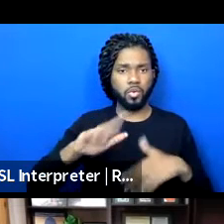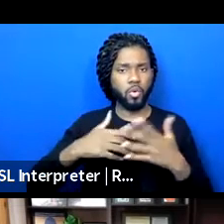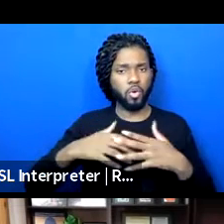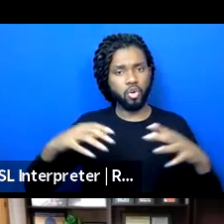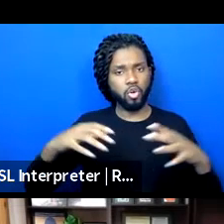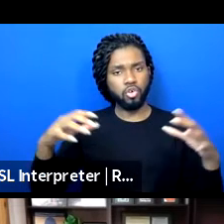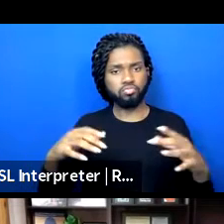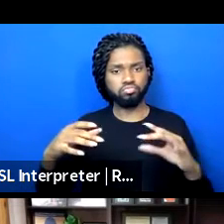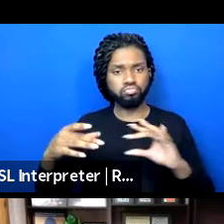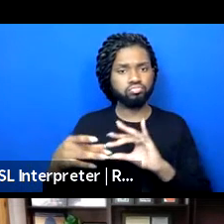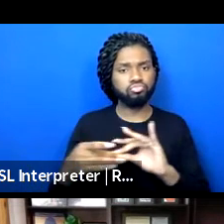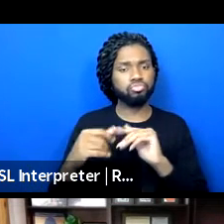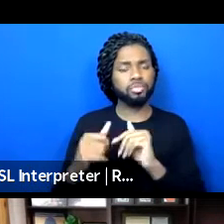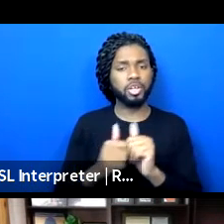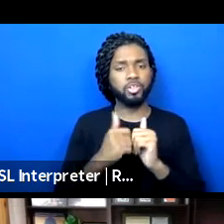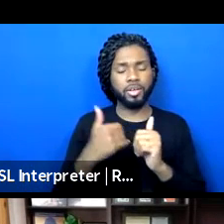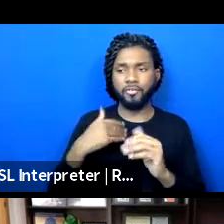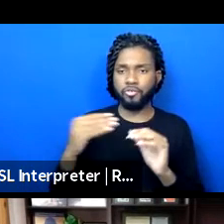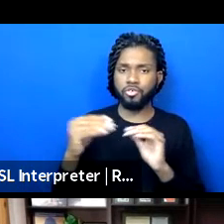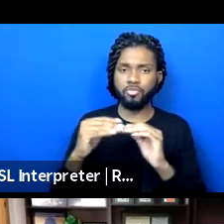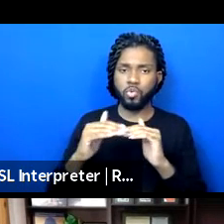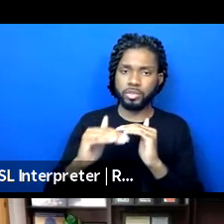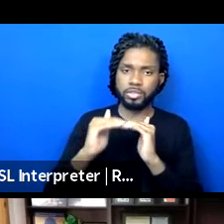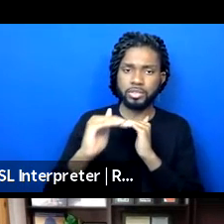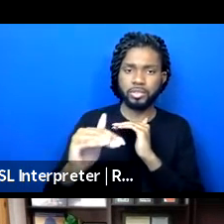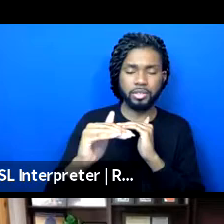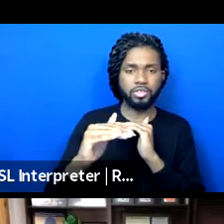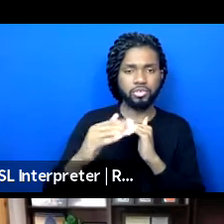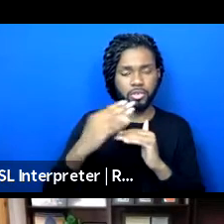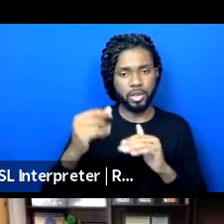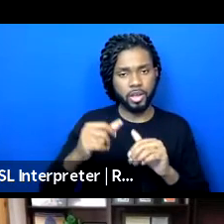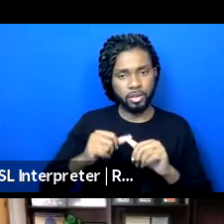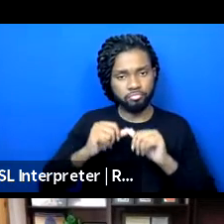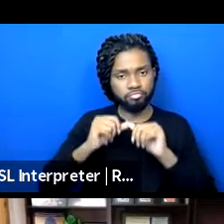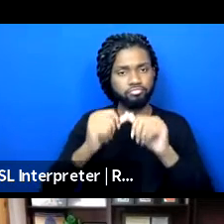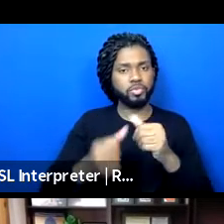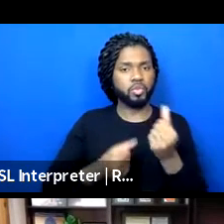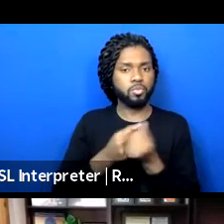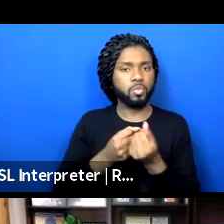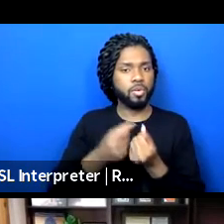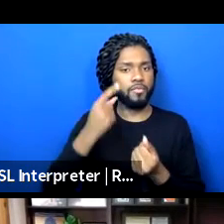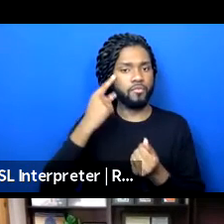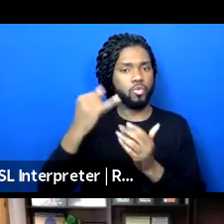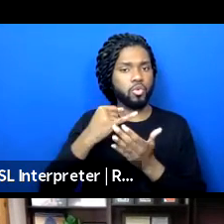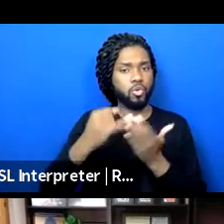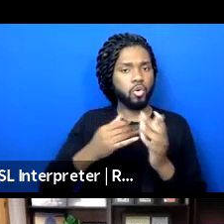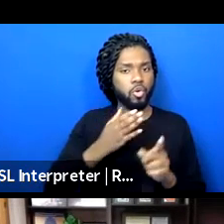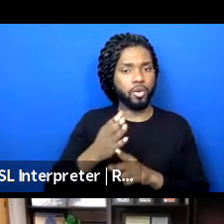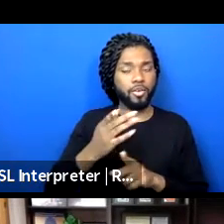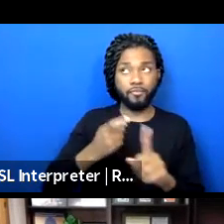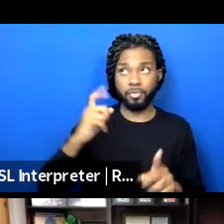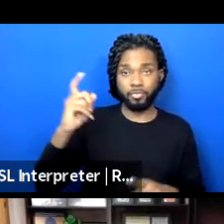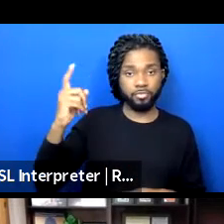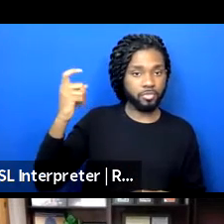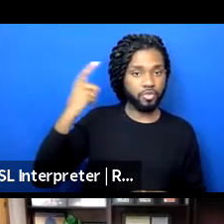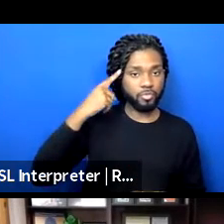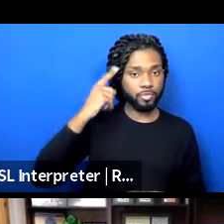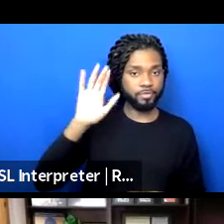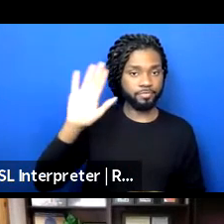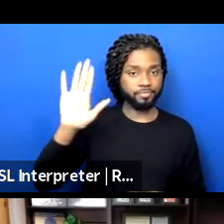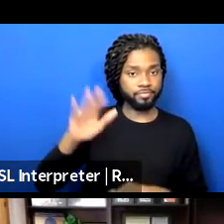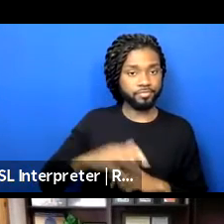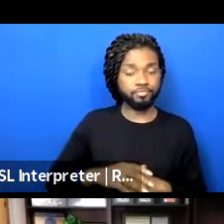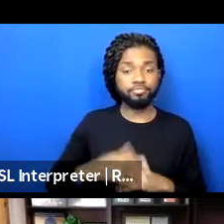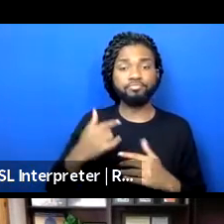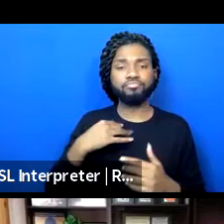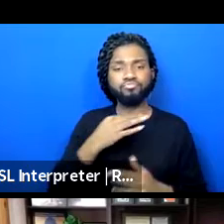to build toward more substantial and sustained support for the arts from the federal government. I'm curious